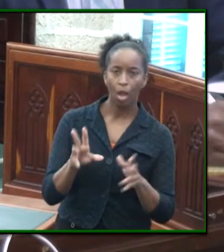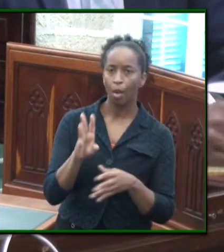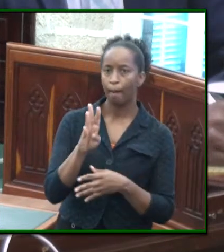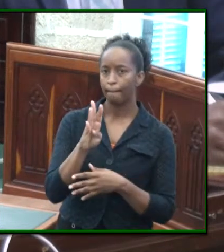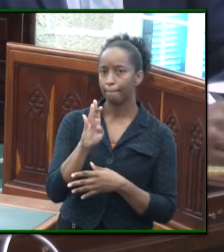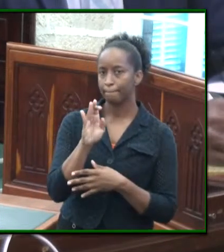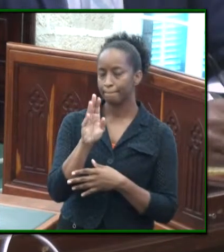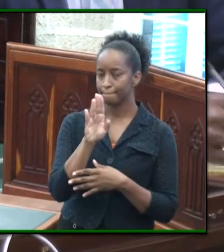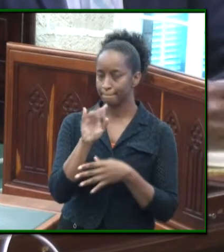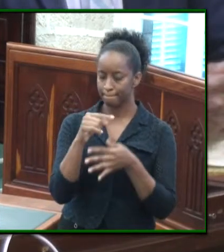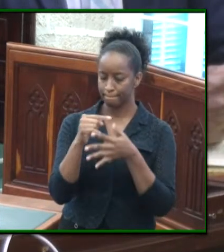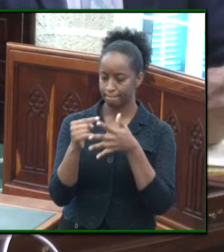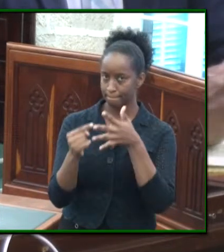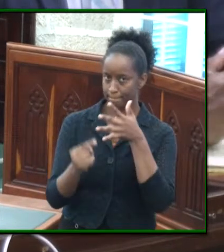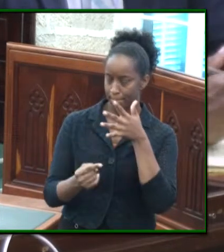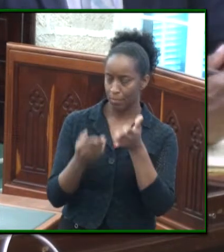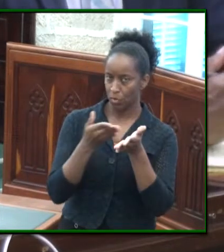judiciary.